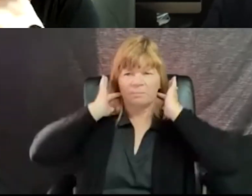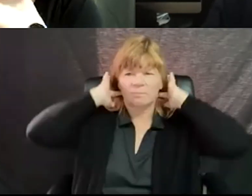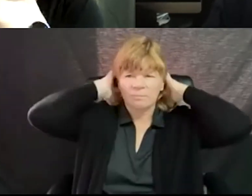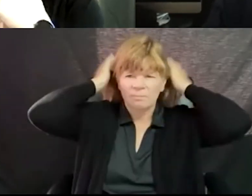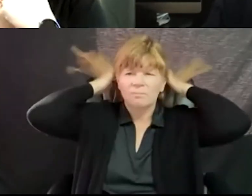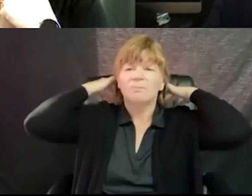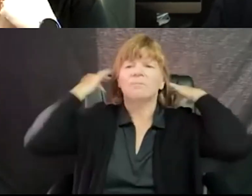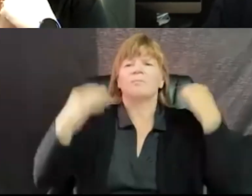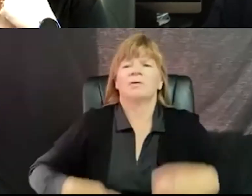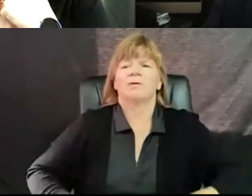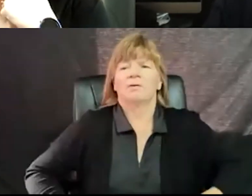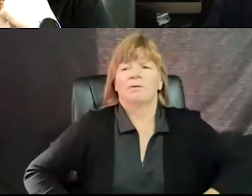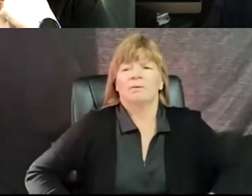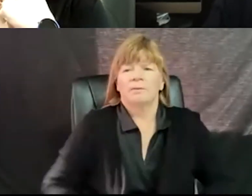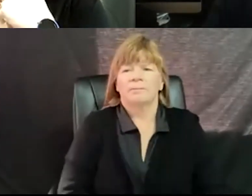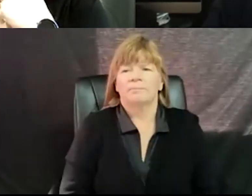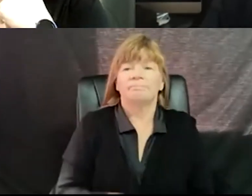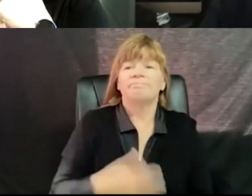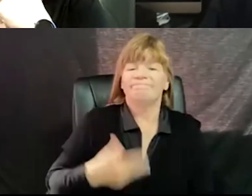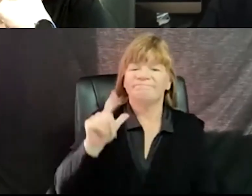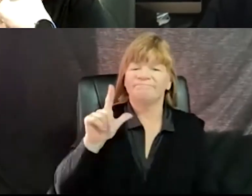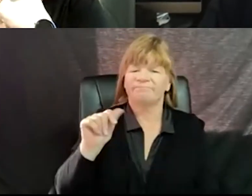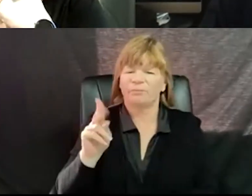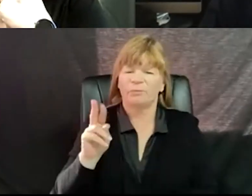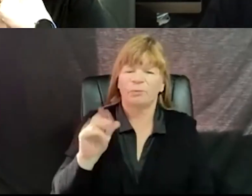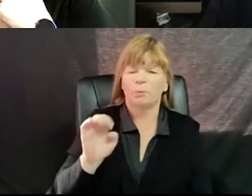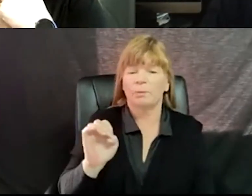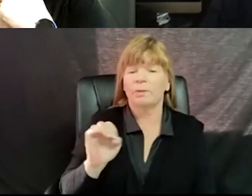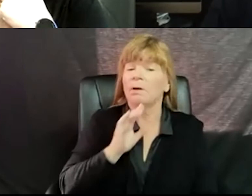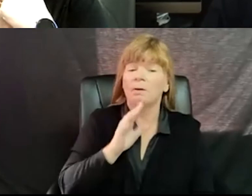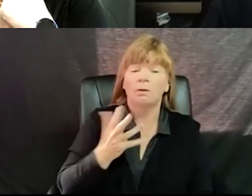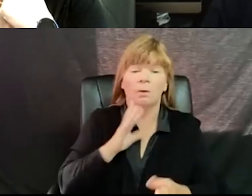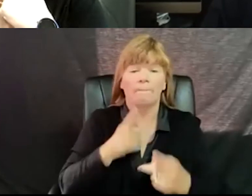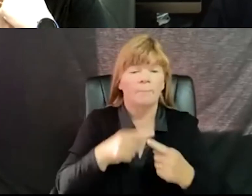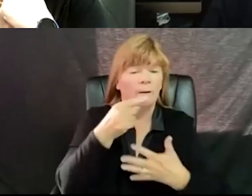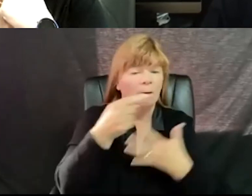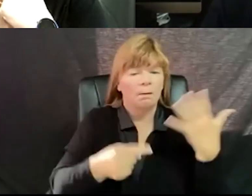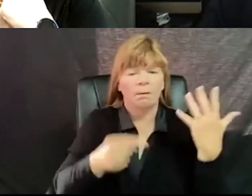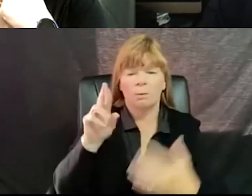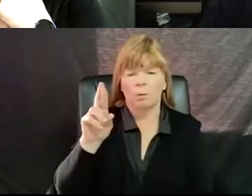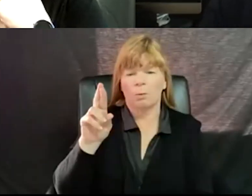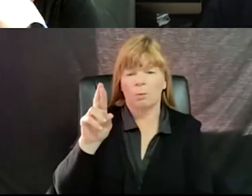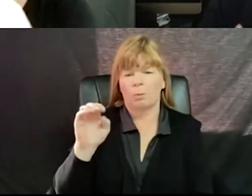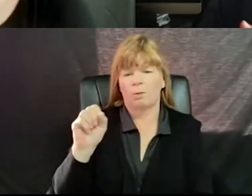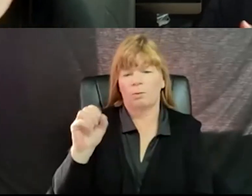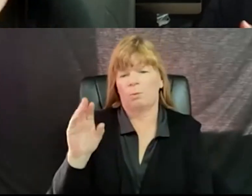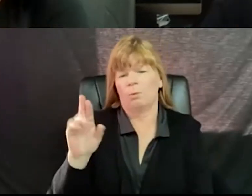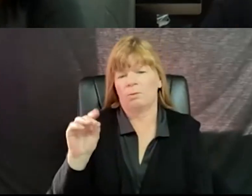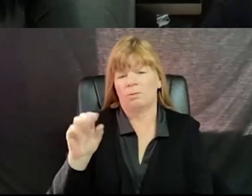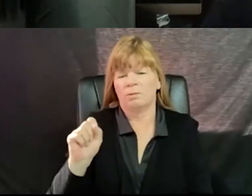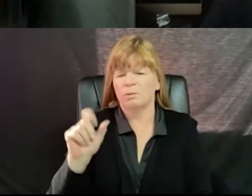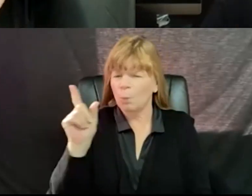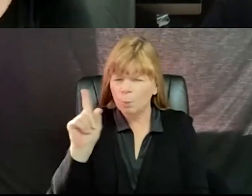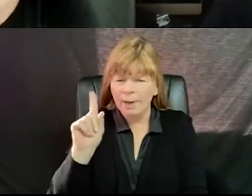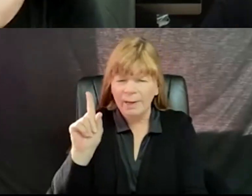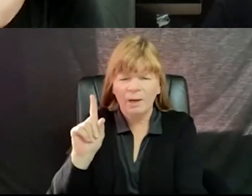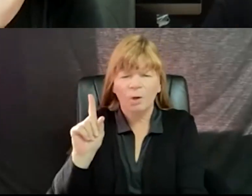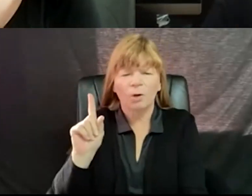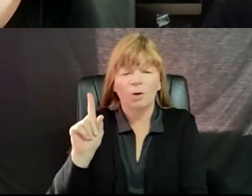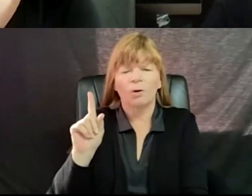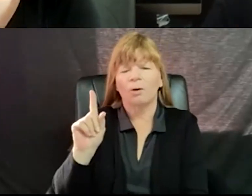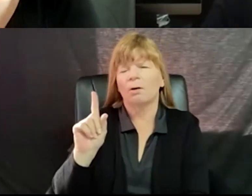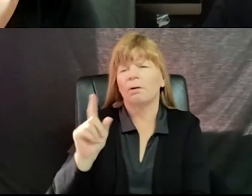Lori here. So the resources that are out there, where do we find them?